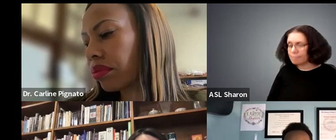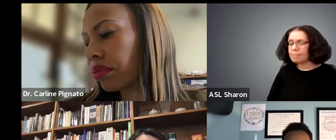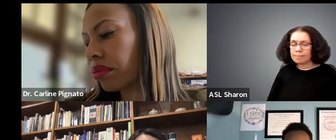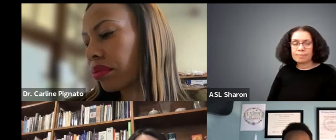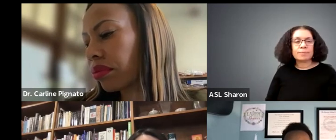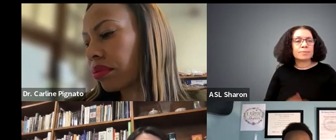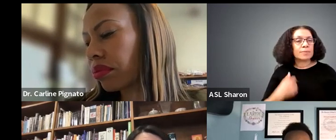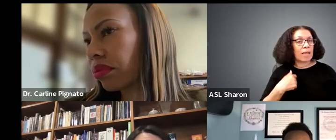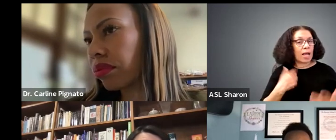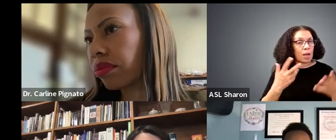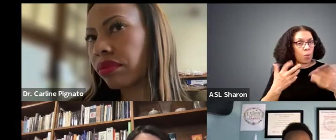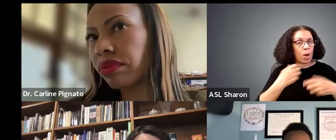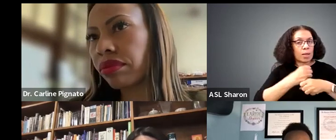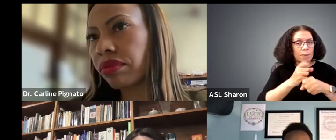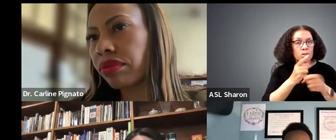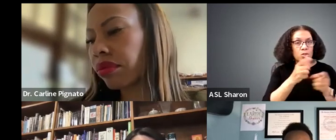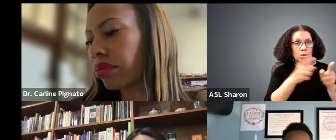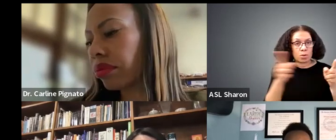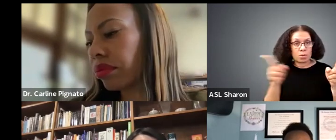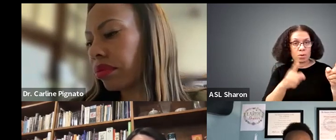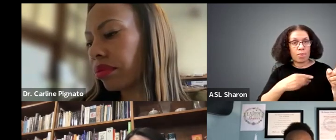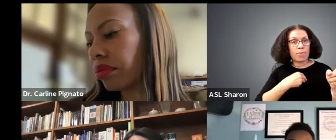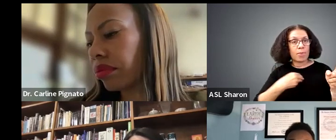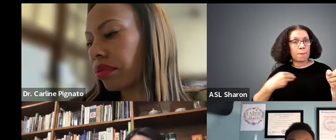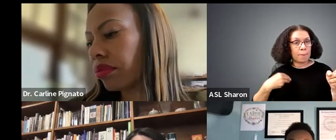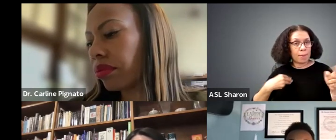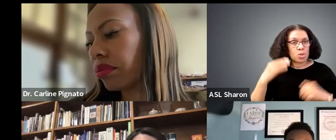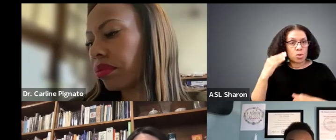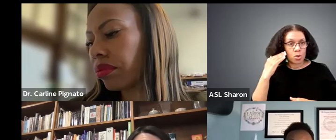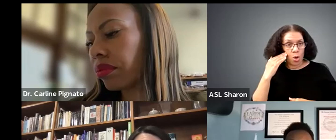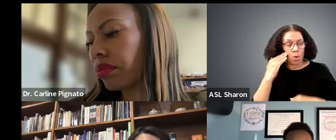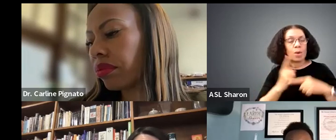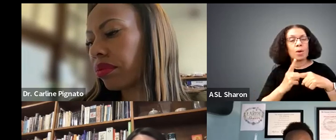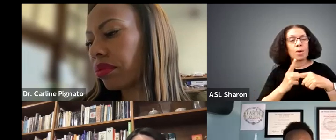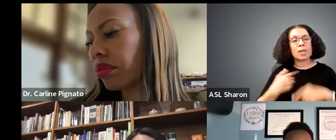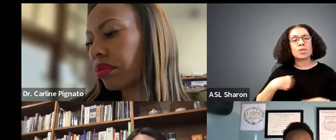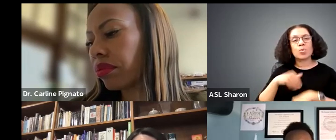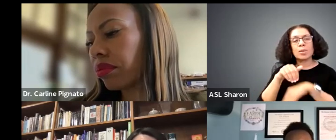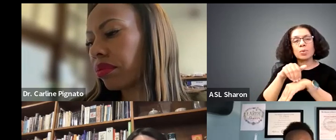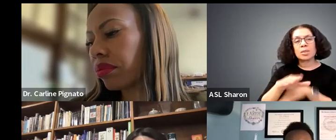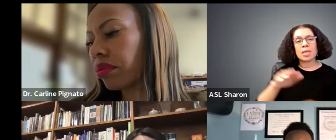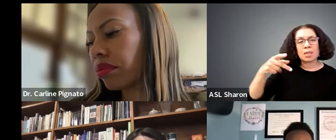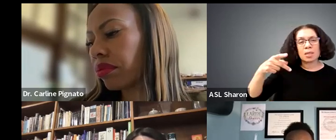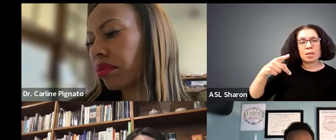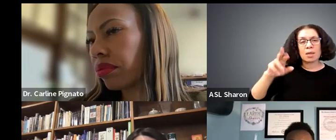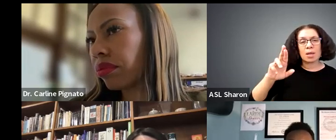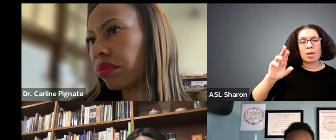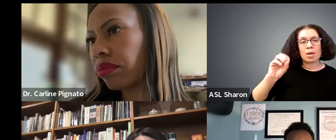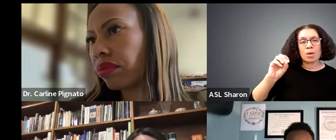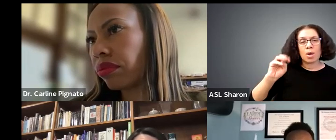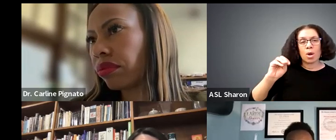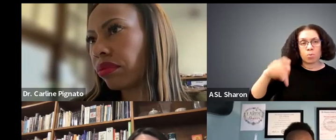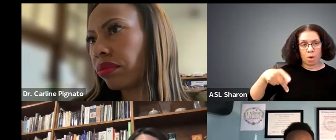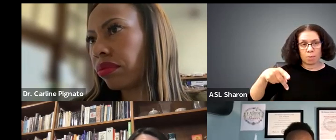make sure that our search committee members know, and we will send out a prompt on these dates, on these Tuesday